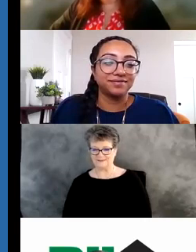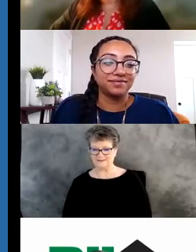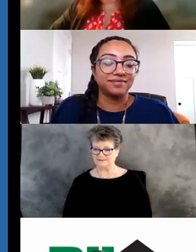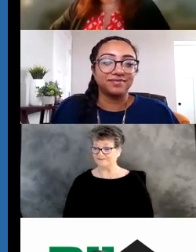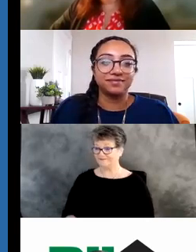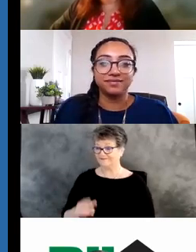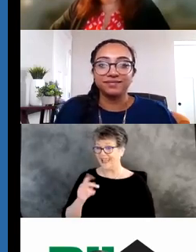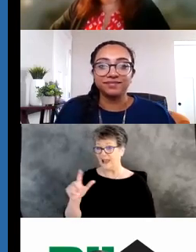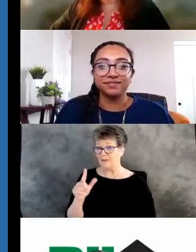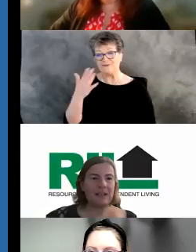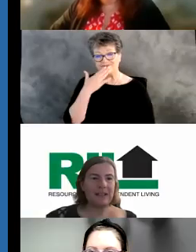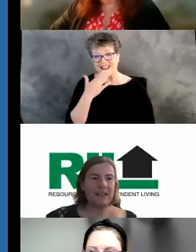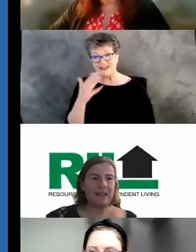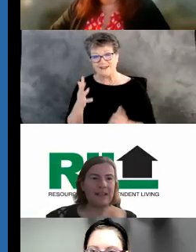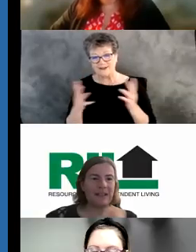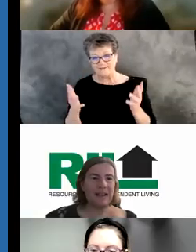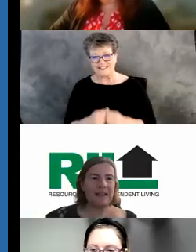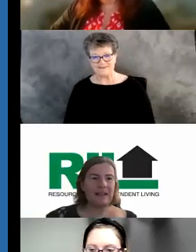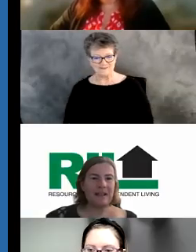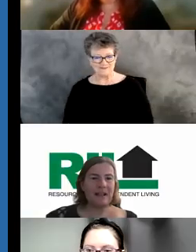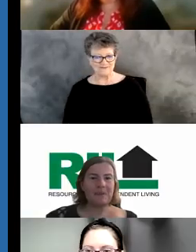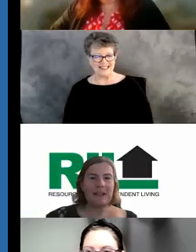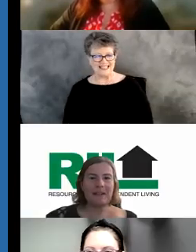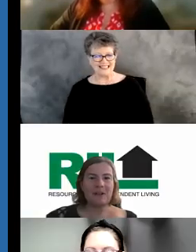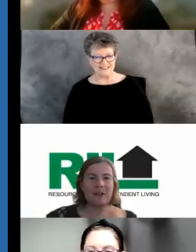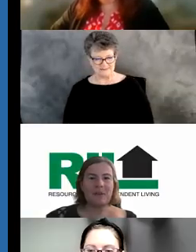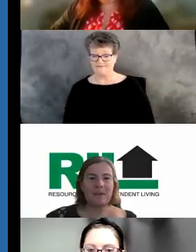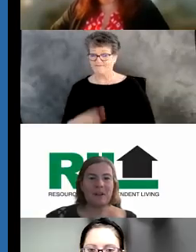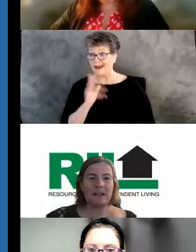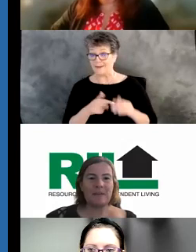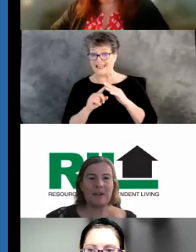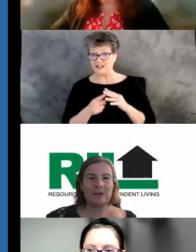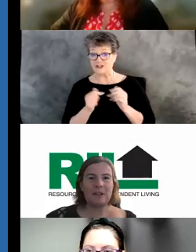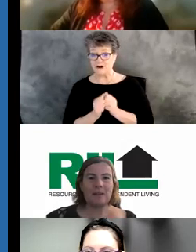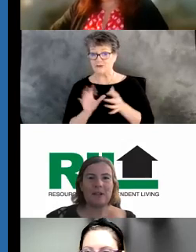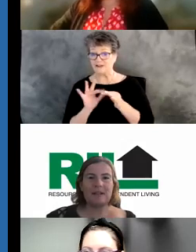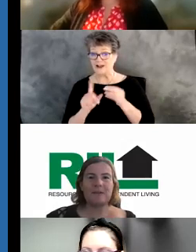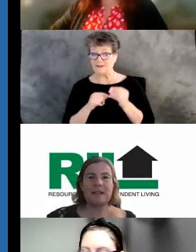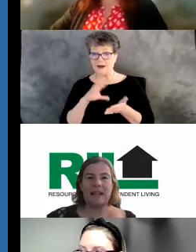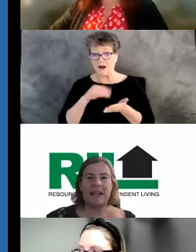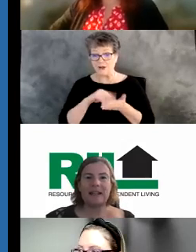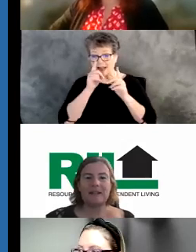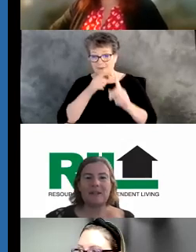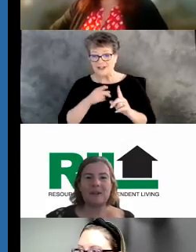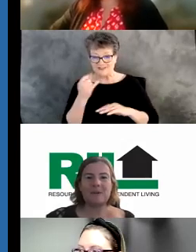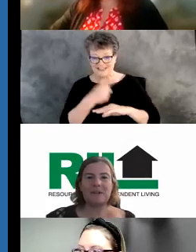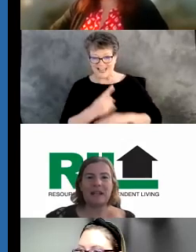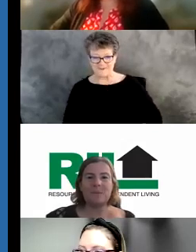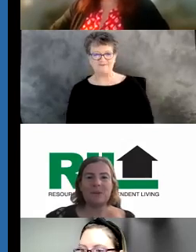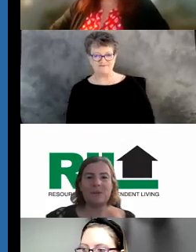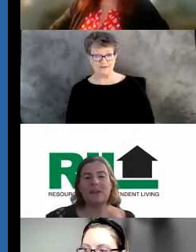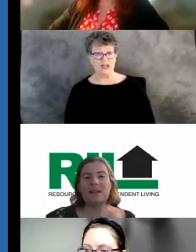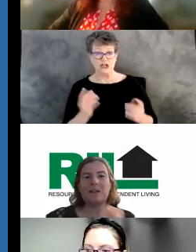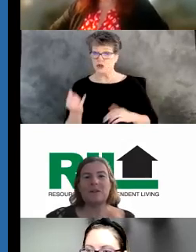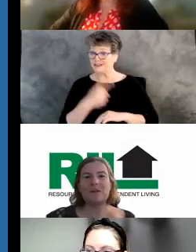Thank you so much for having us, Gerline. And I'm going to get started with talking about our learning objectives today. So today